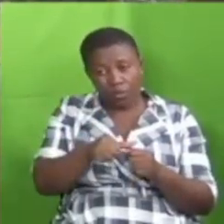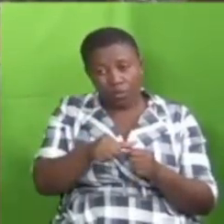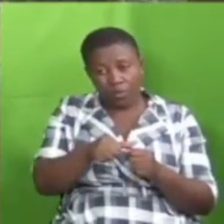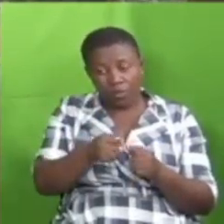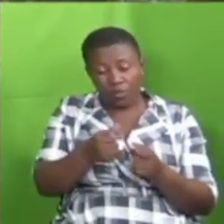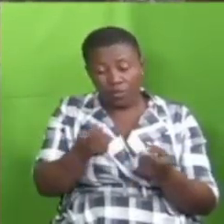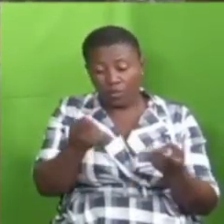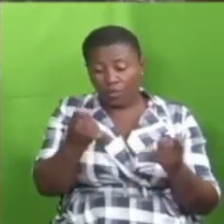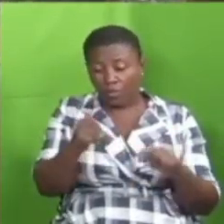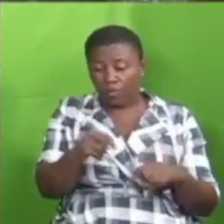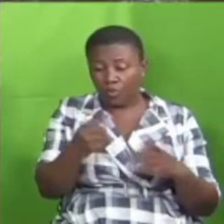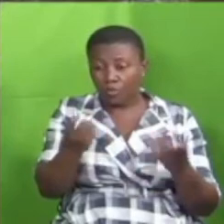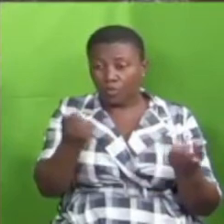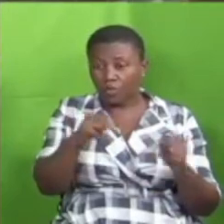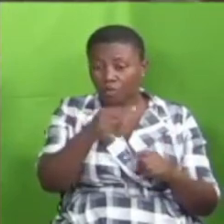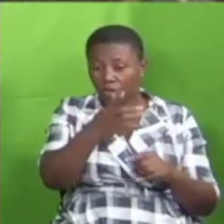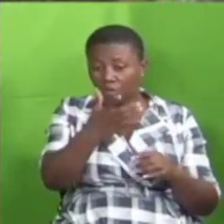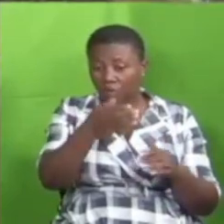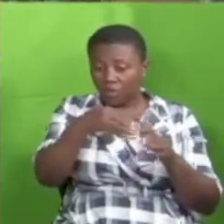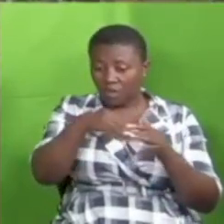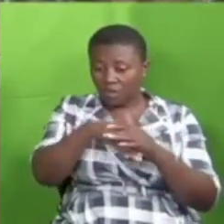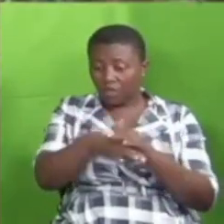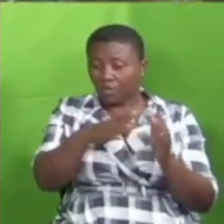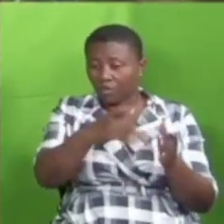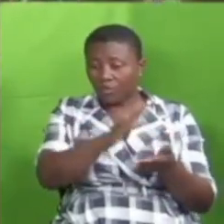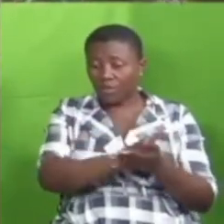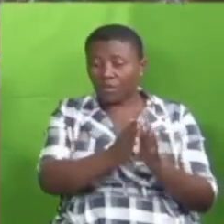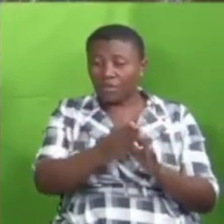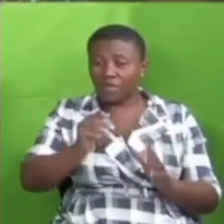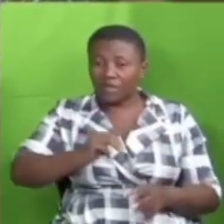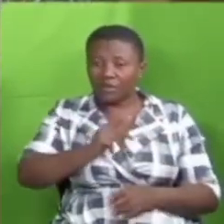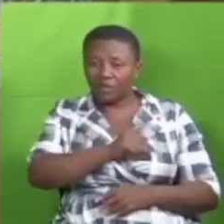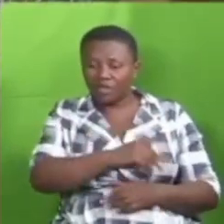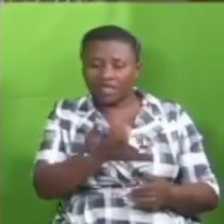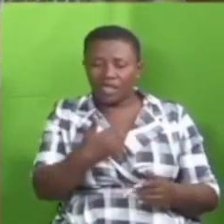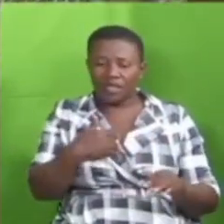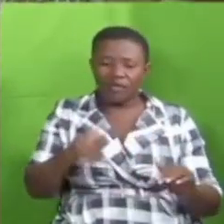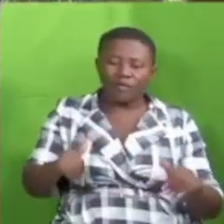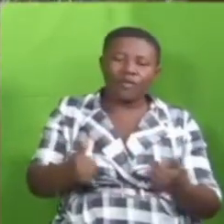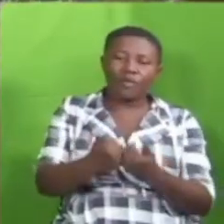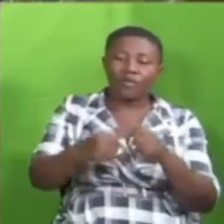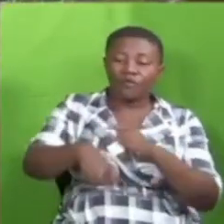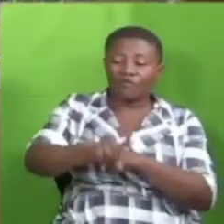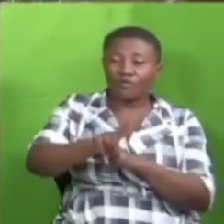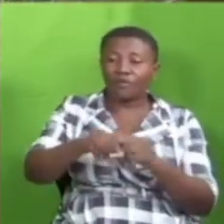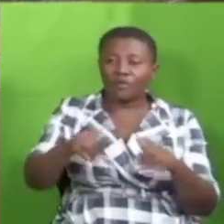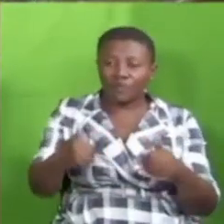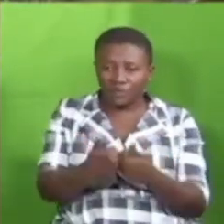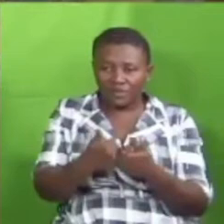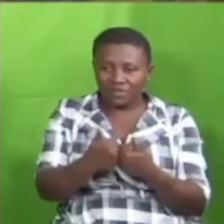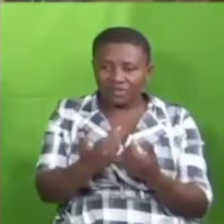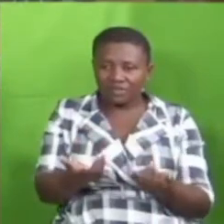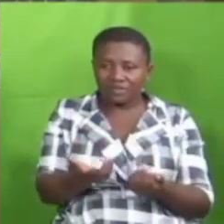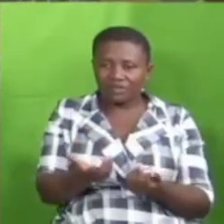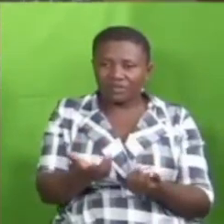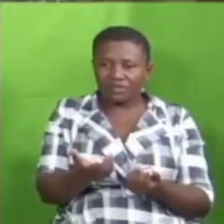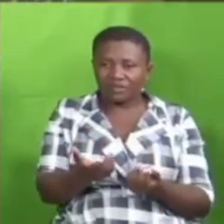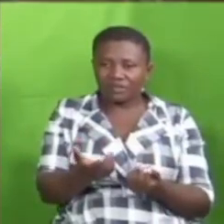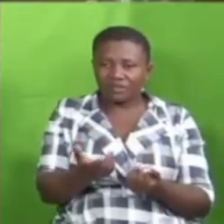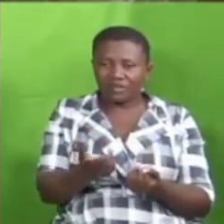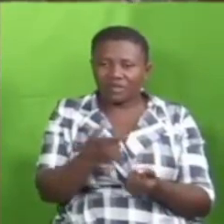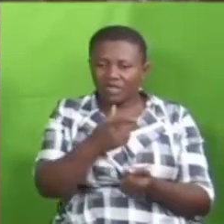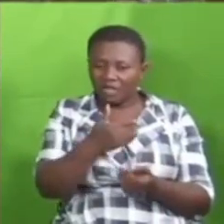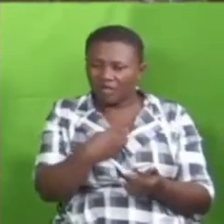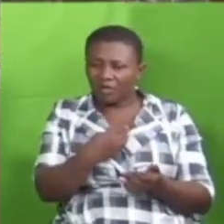first, he organized a football competition, like most of us do. And he was spending quite a bit of money. And I was cautioning him